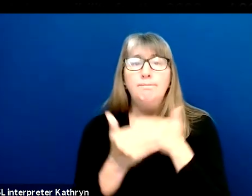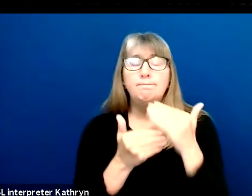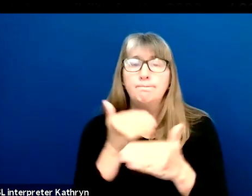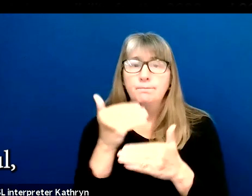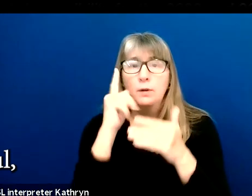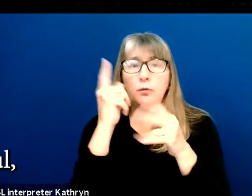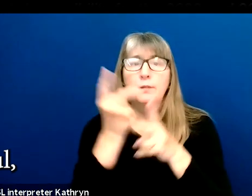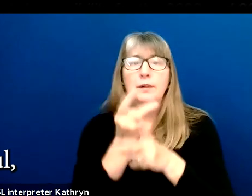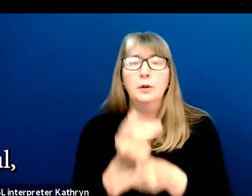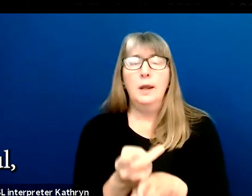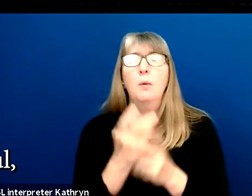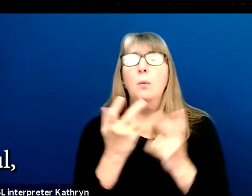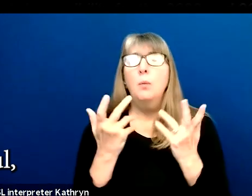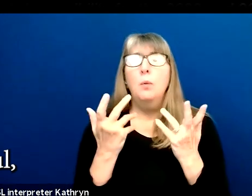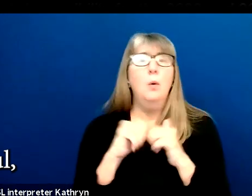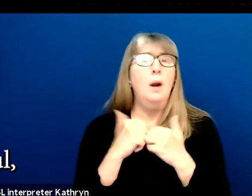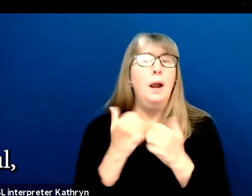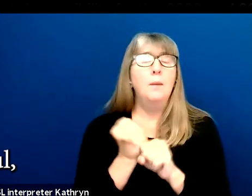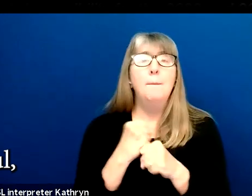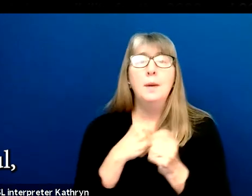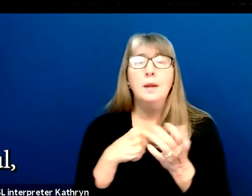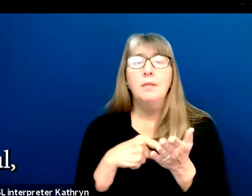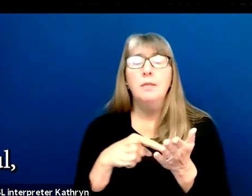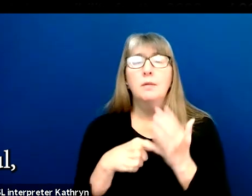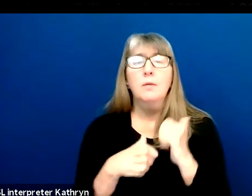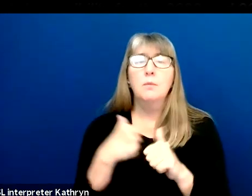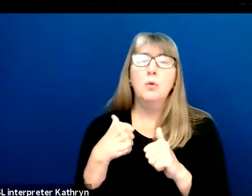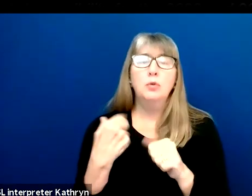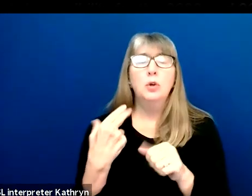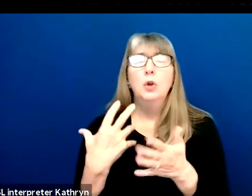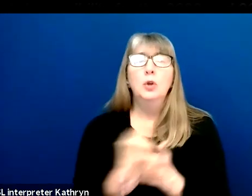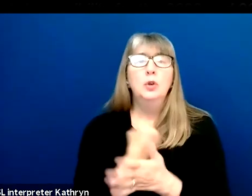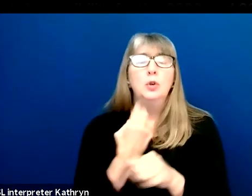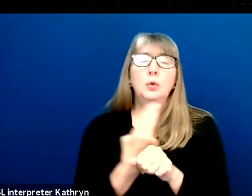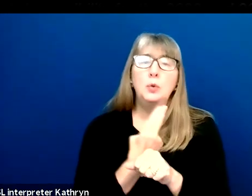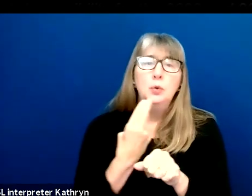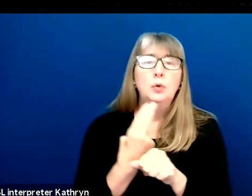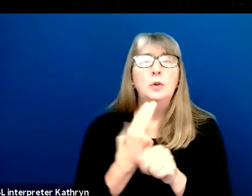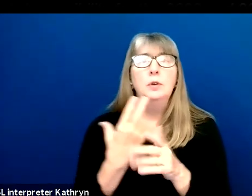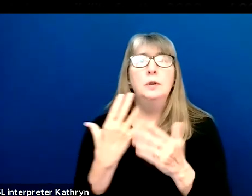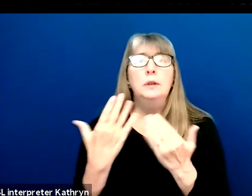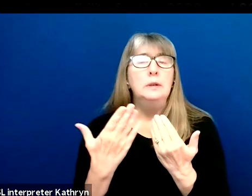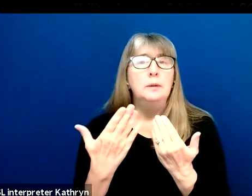figuring out how to make this the most useful, not simply